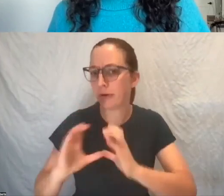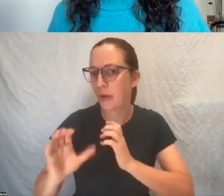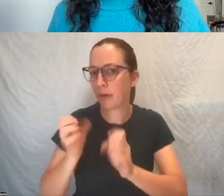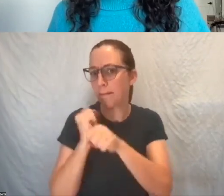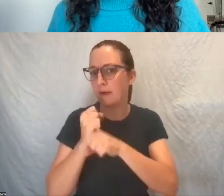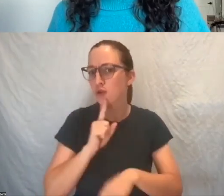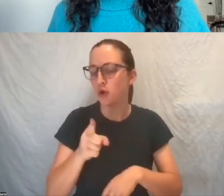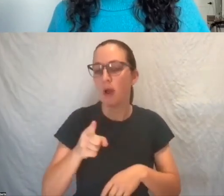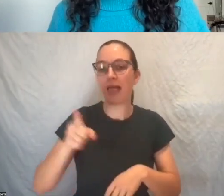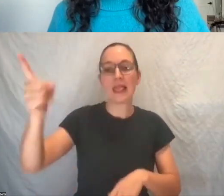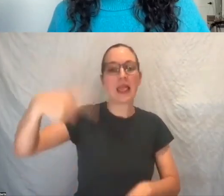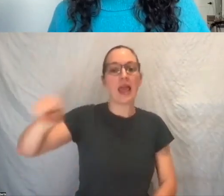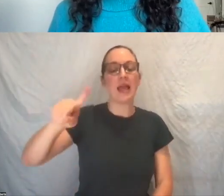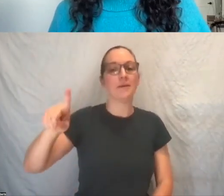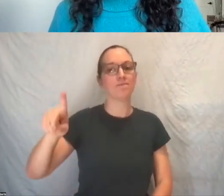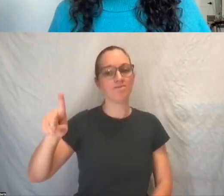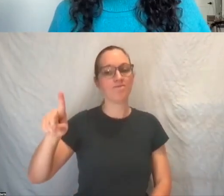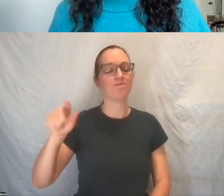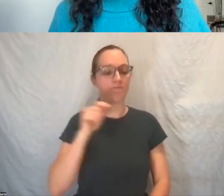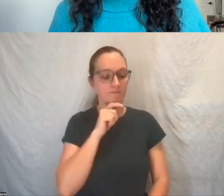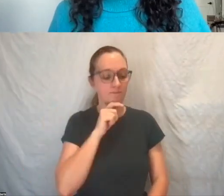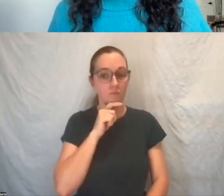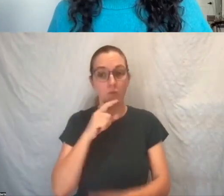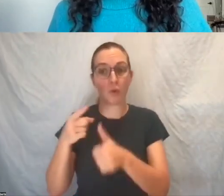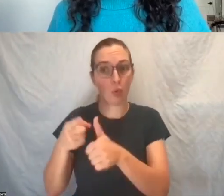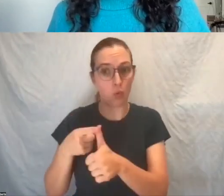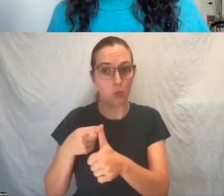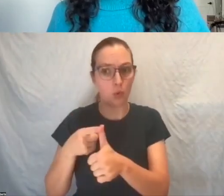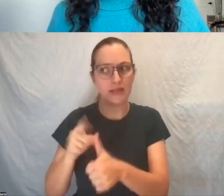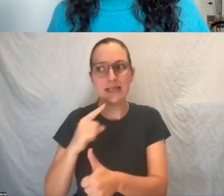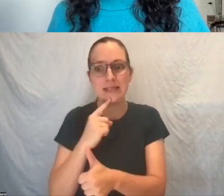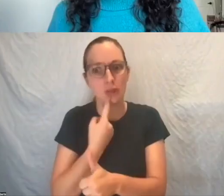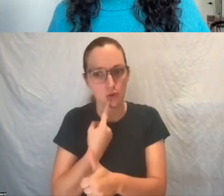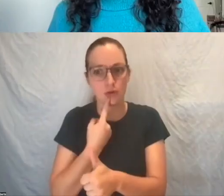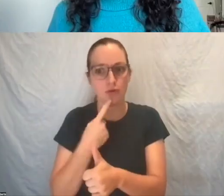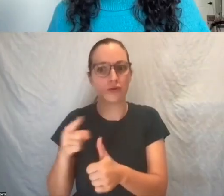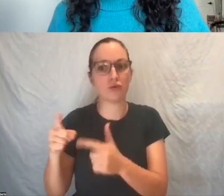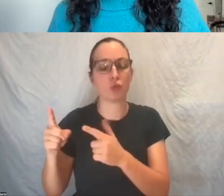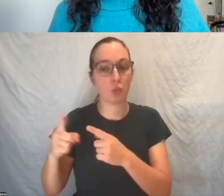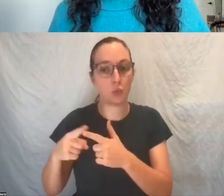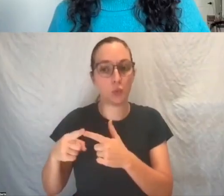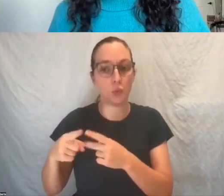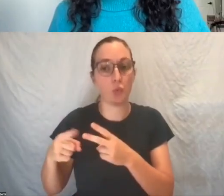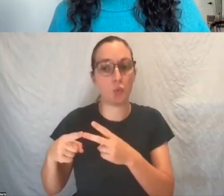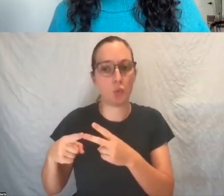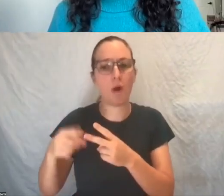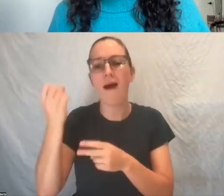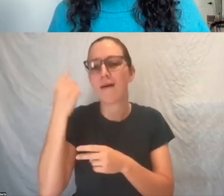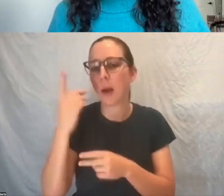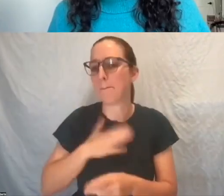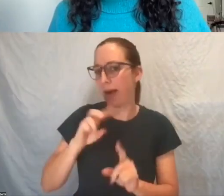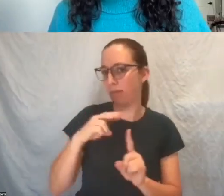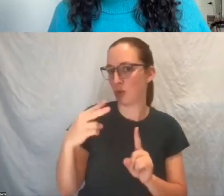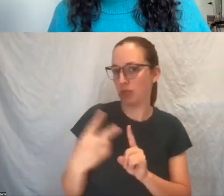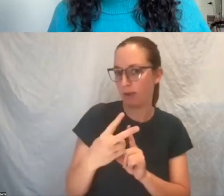they are taking that, one, taking it seriously, and two, know my views on disability as